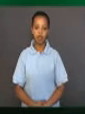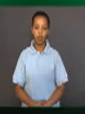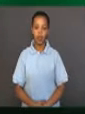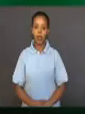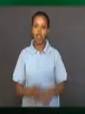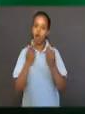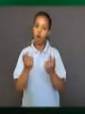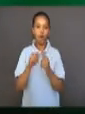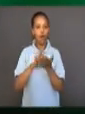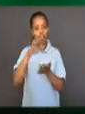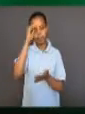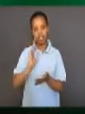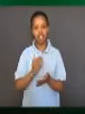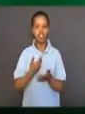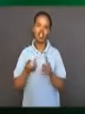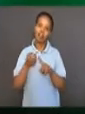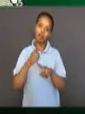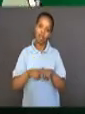Let's get back to our lesson.